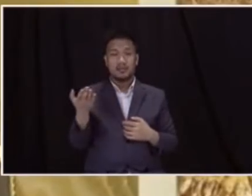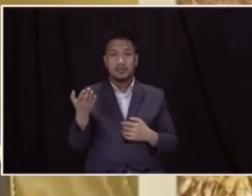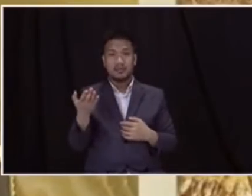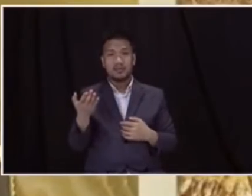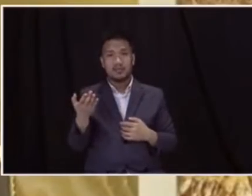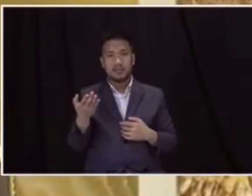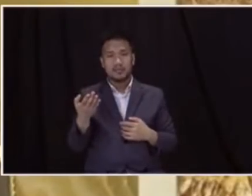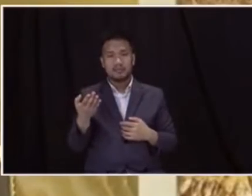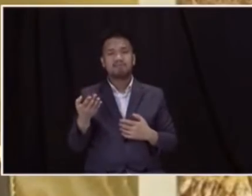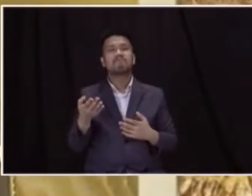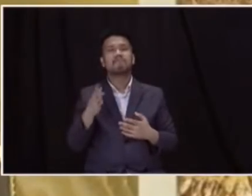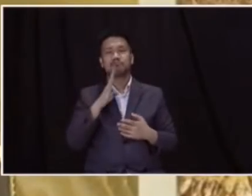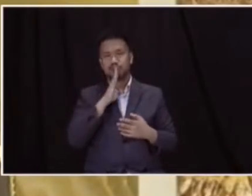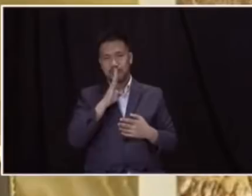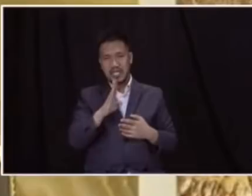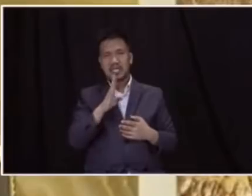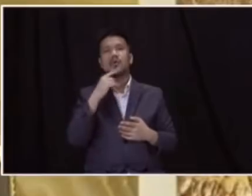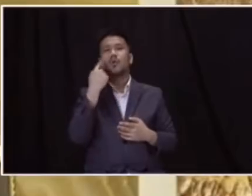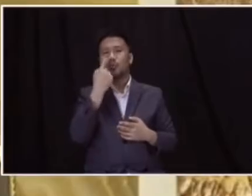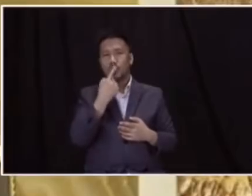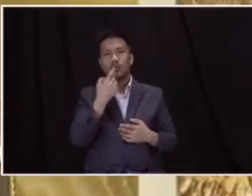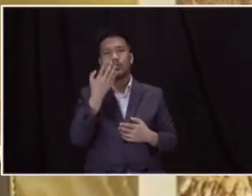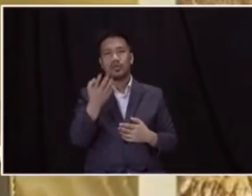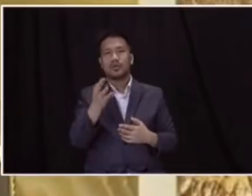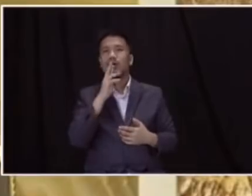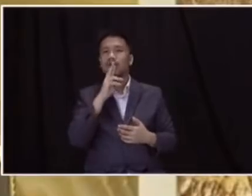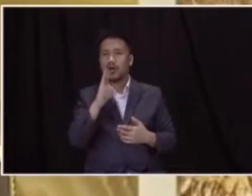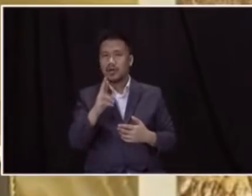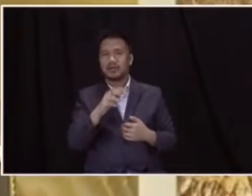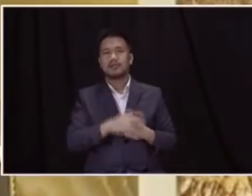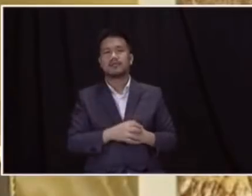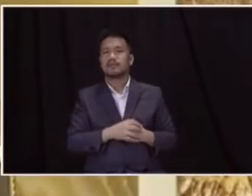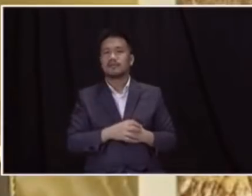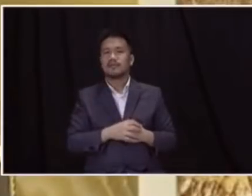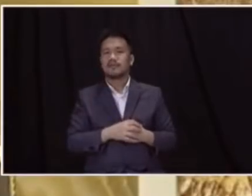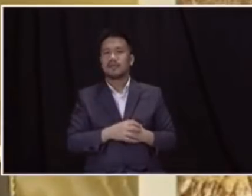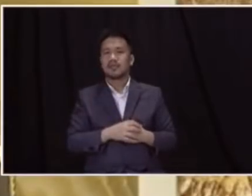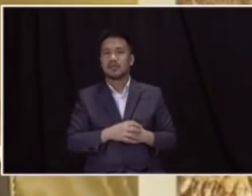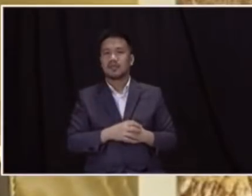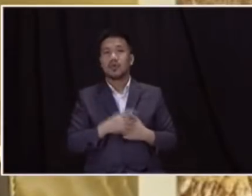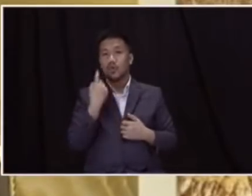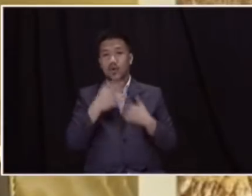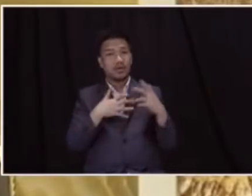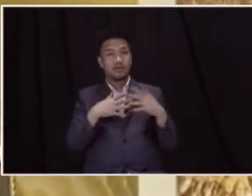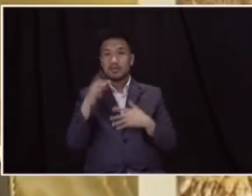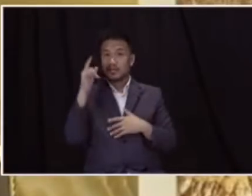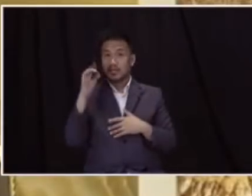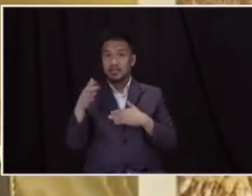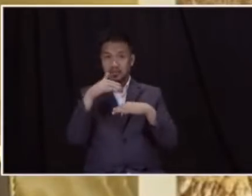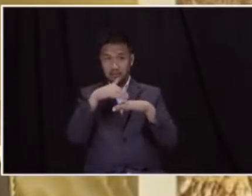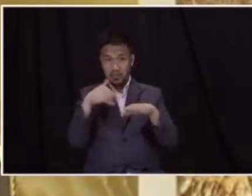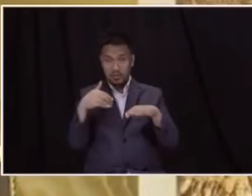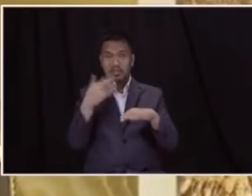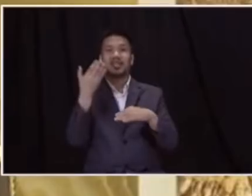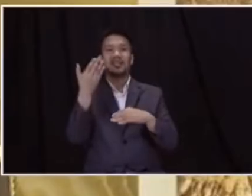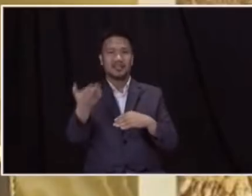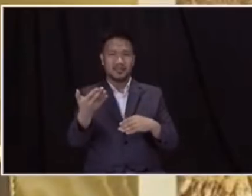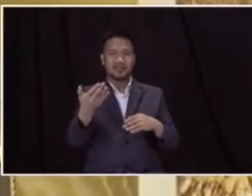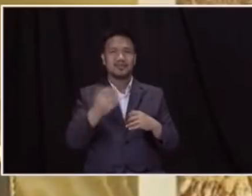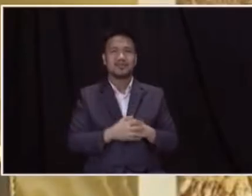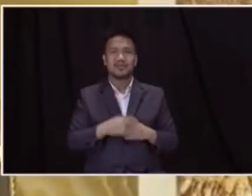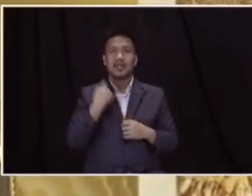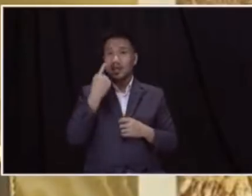"Just be who you are. Ang tinawag ng Diyos, ikaw. At